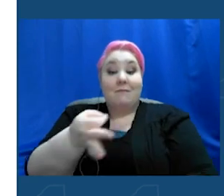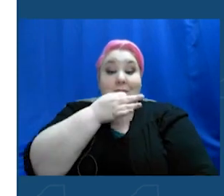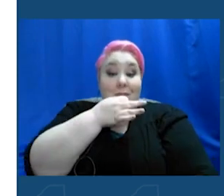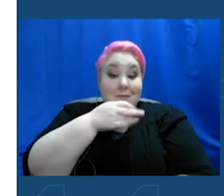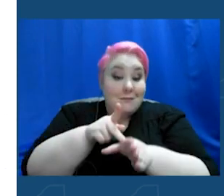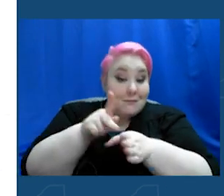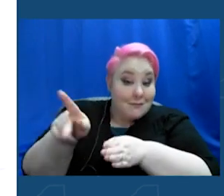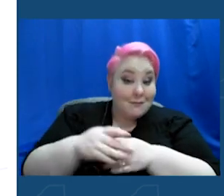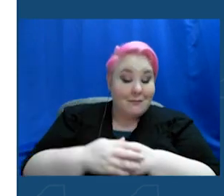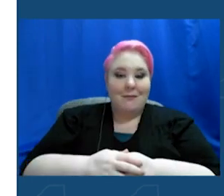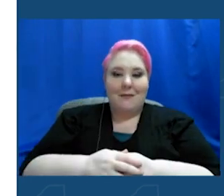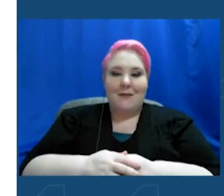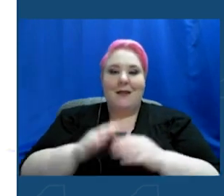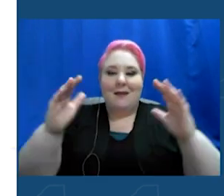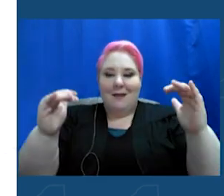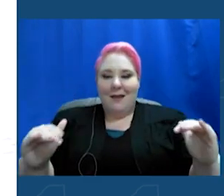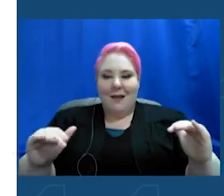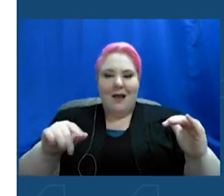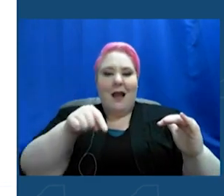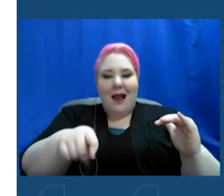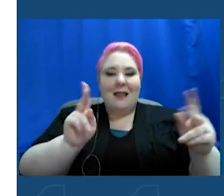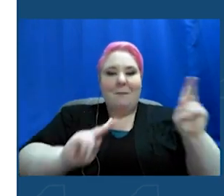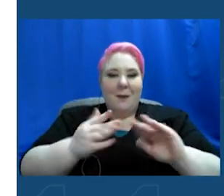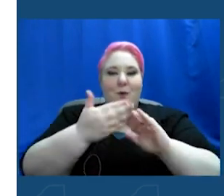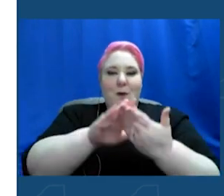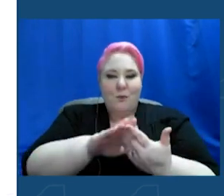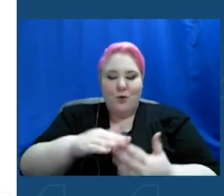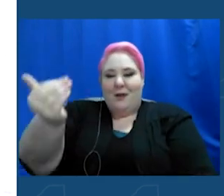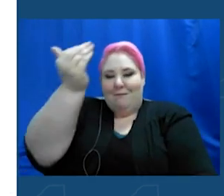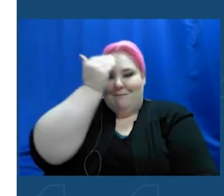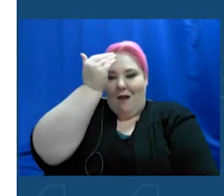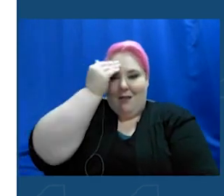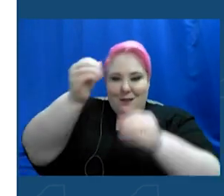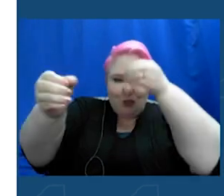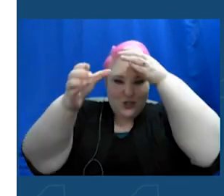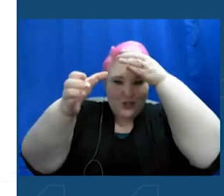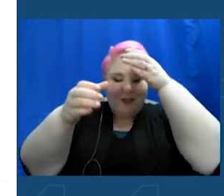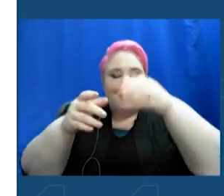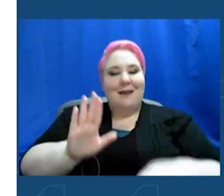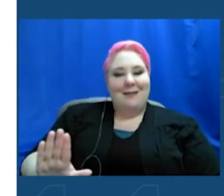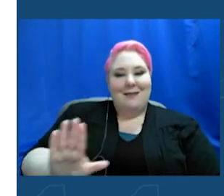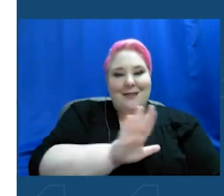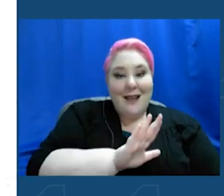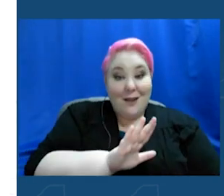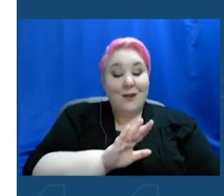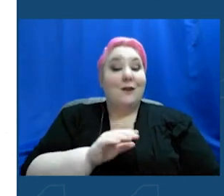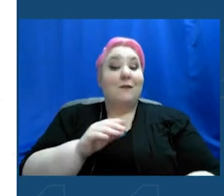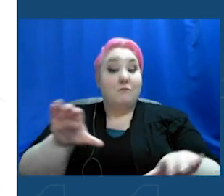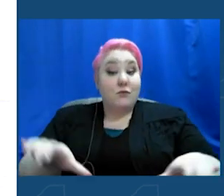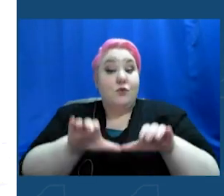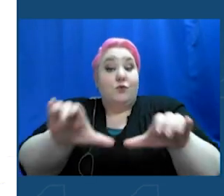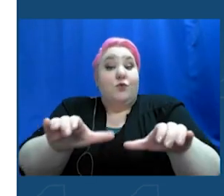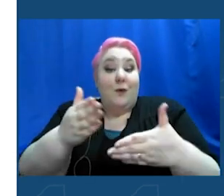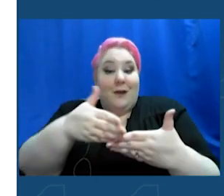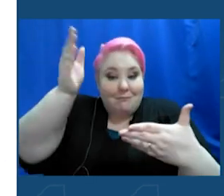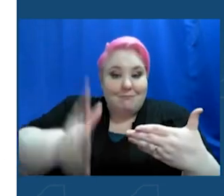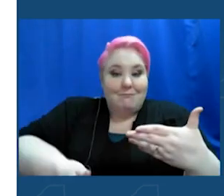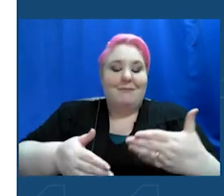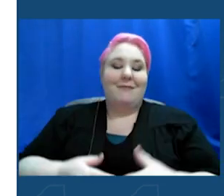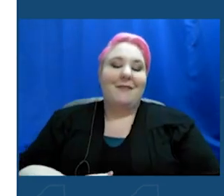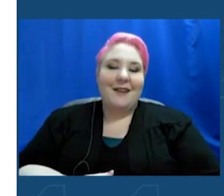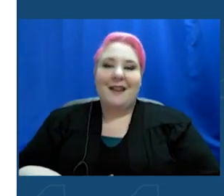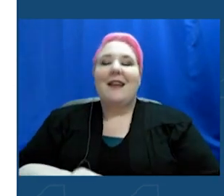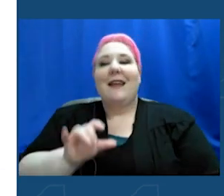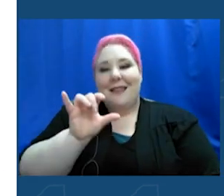bottoms up knowledge, and making projects happen, getting stuff done. And that's really what the Resiliency and Economic